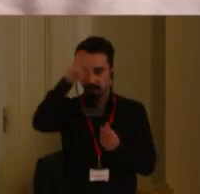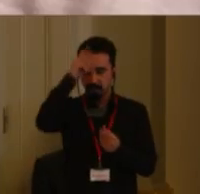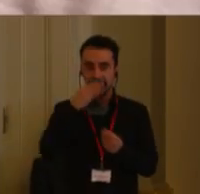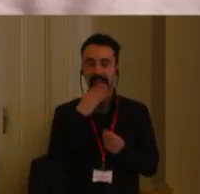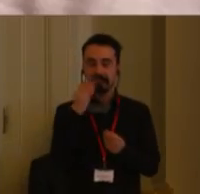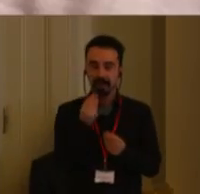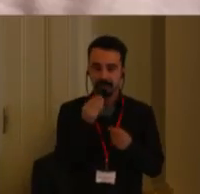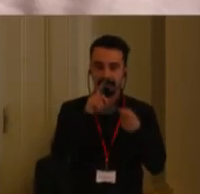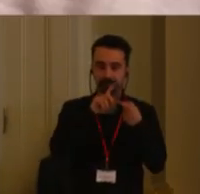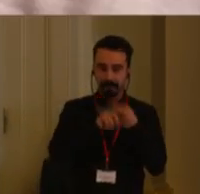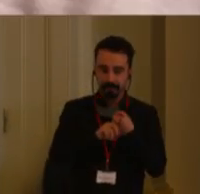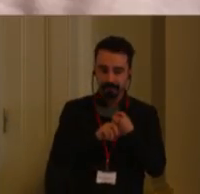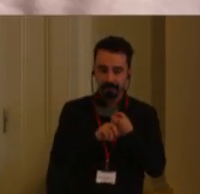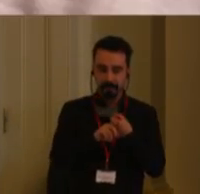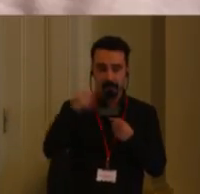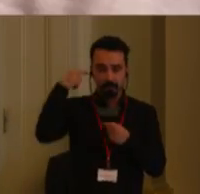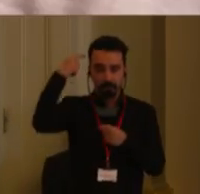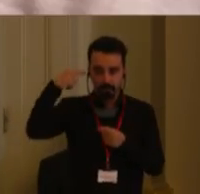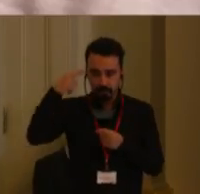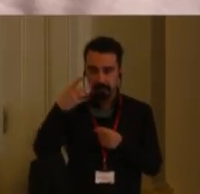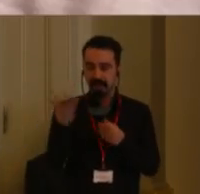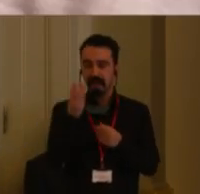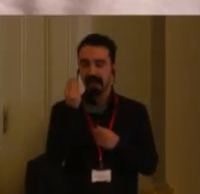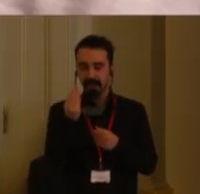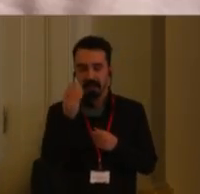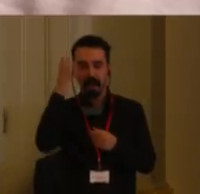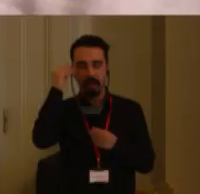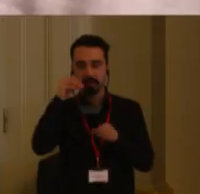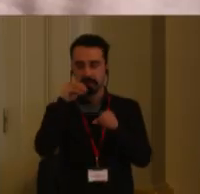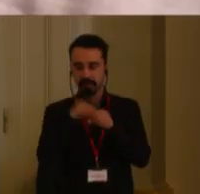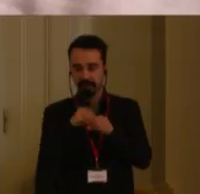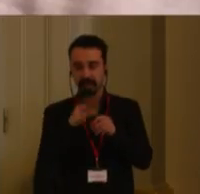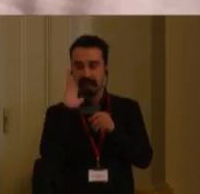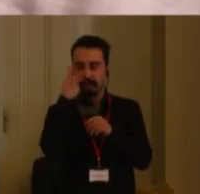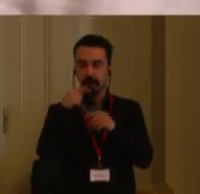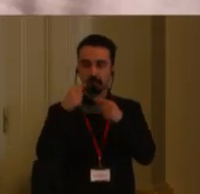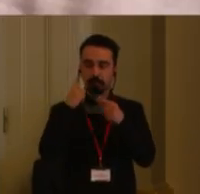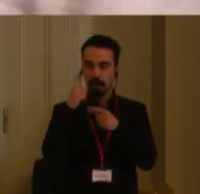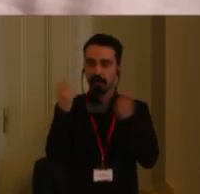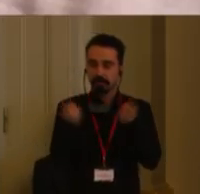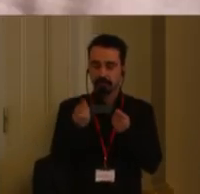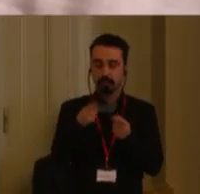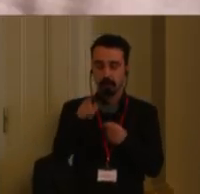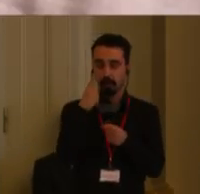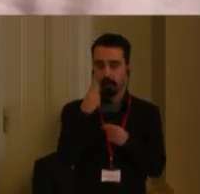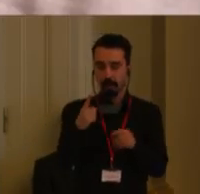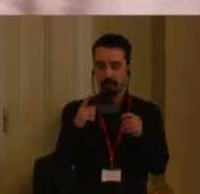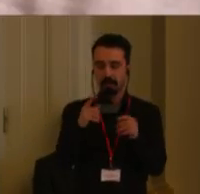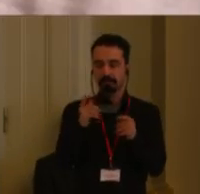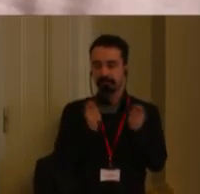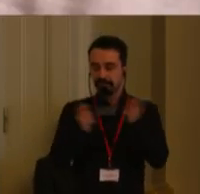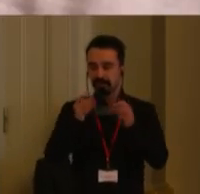also to be able to plan our interventions accordingly. The events of the night of 15th of July last